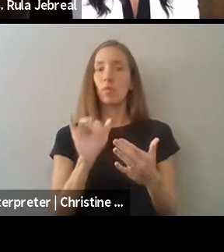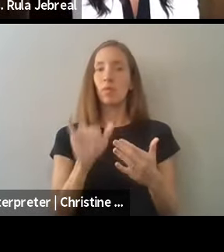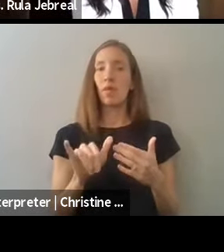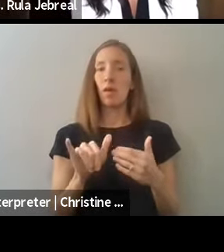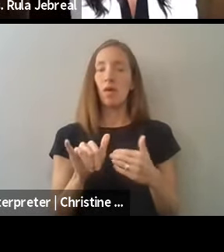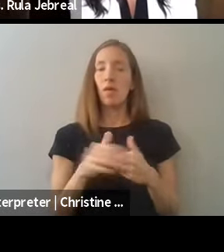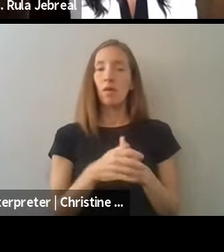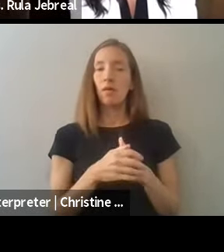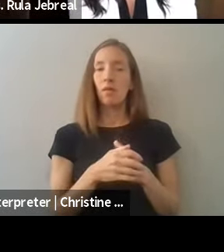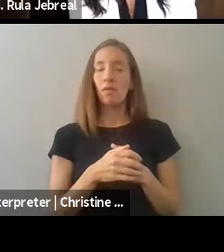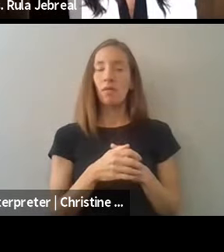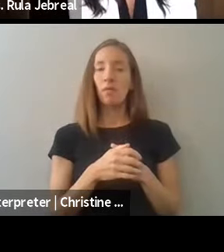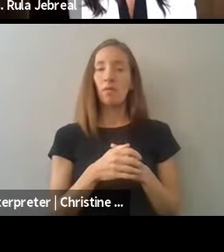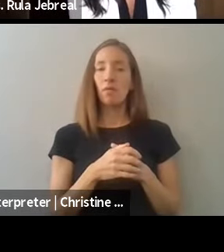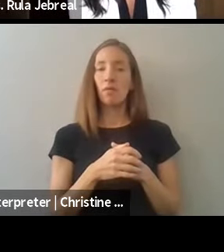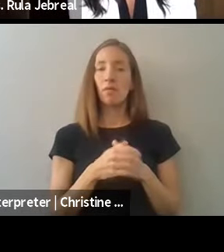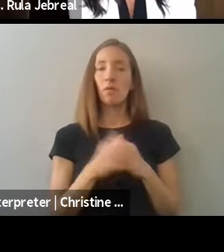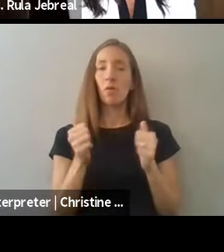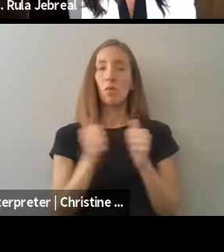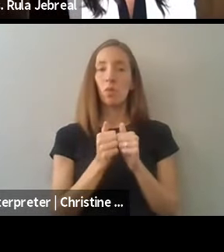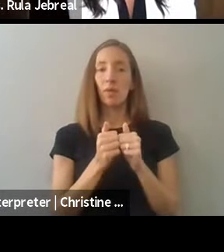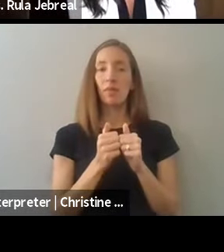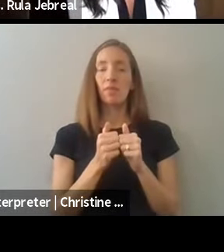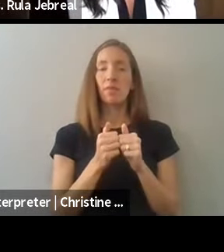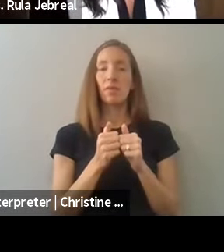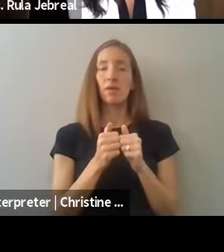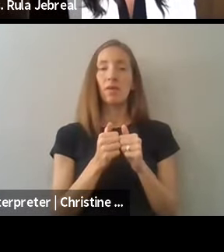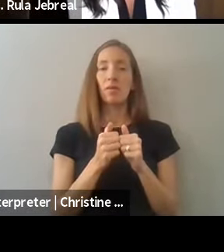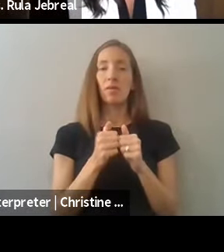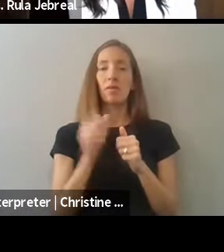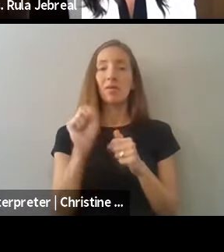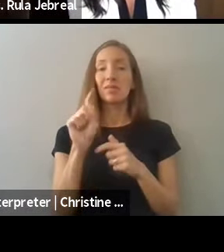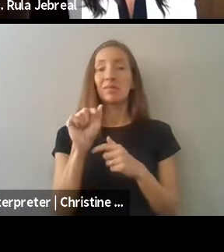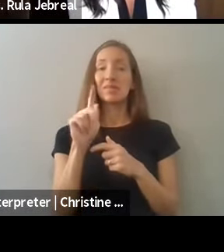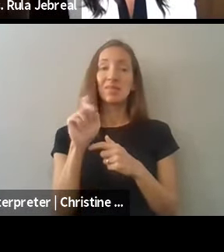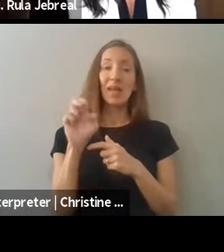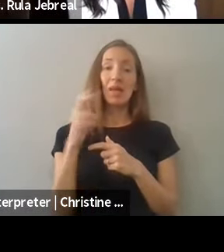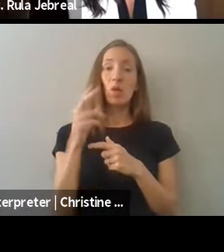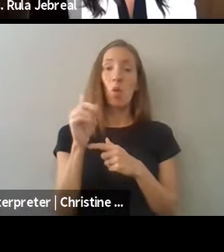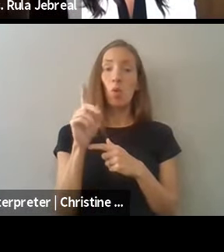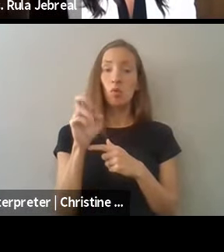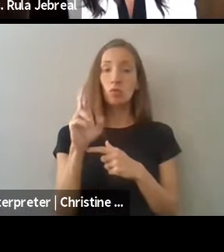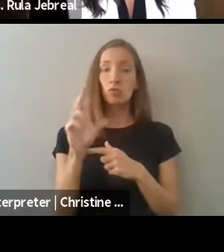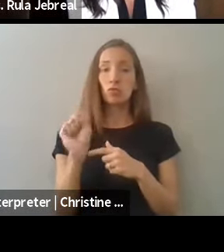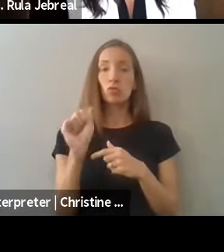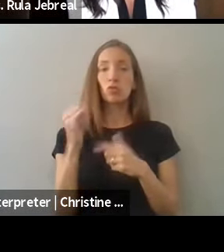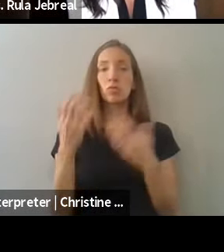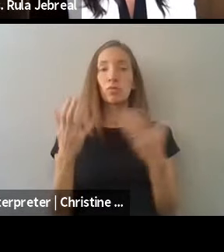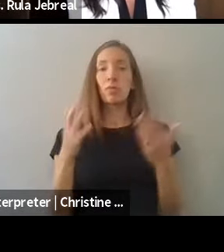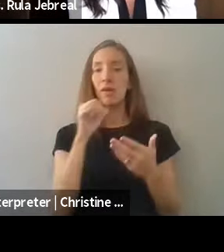stakeholders that we may not initially feel very